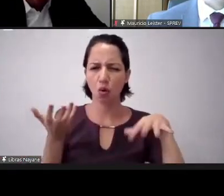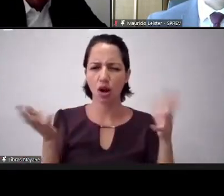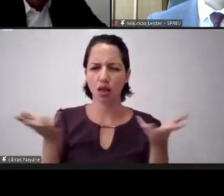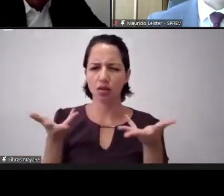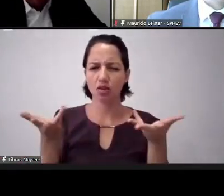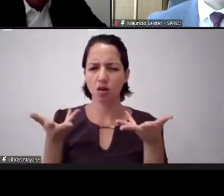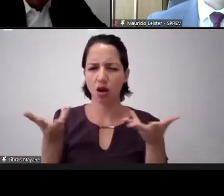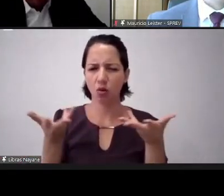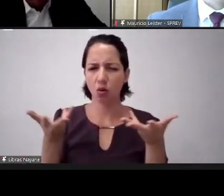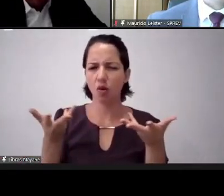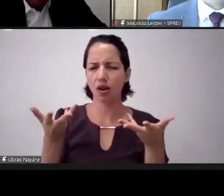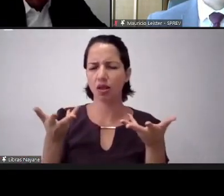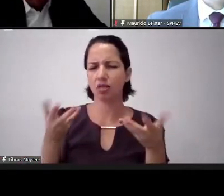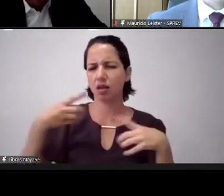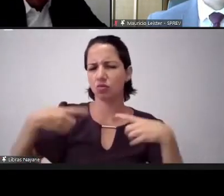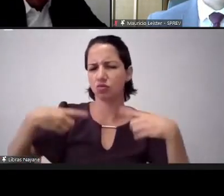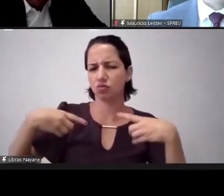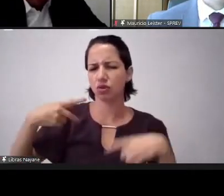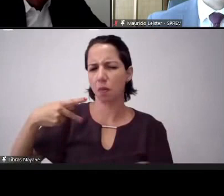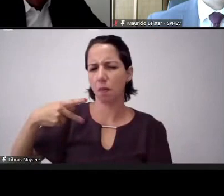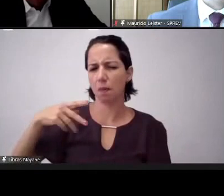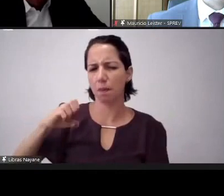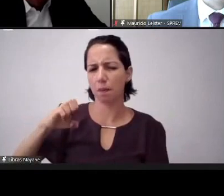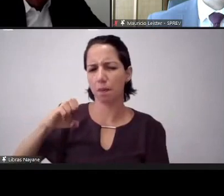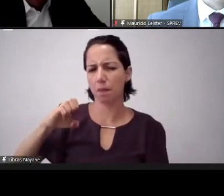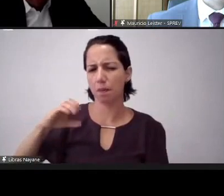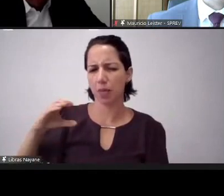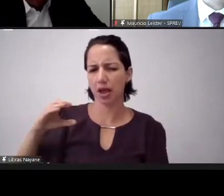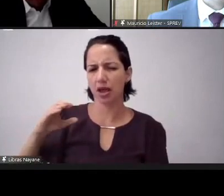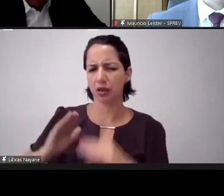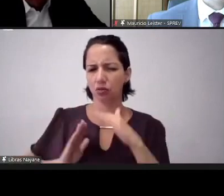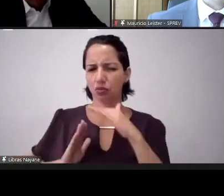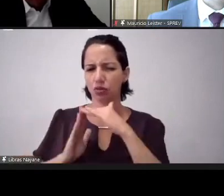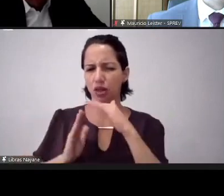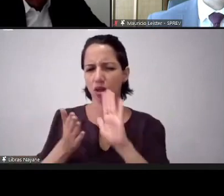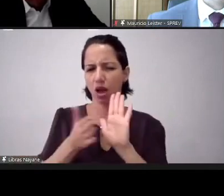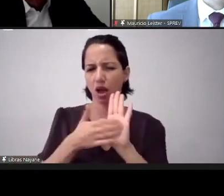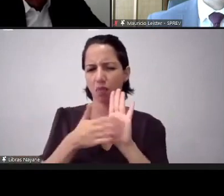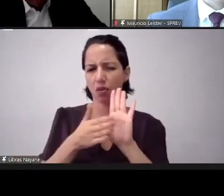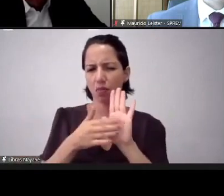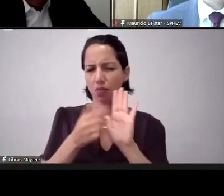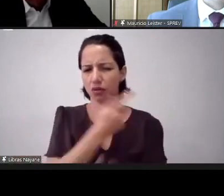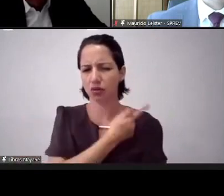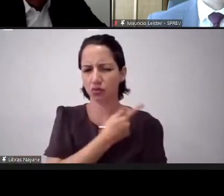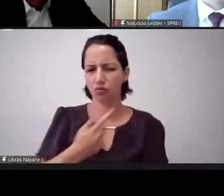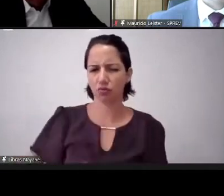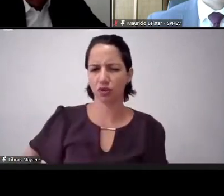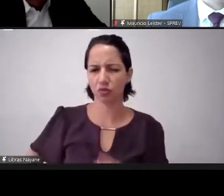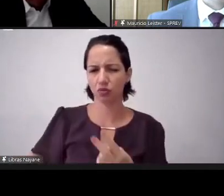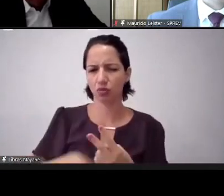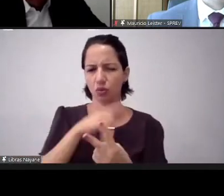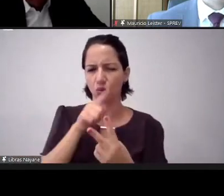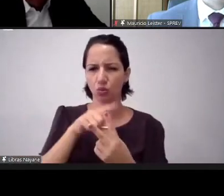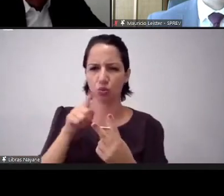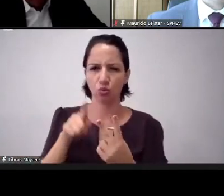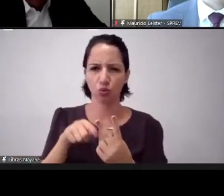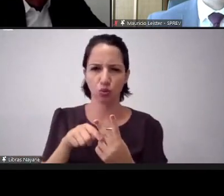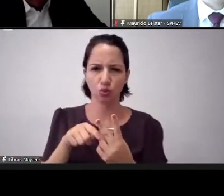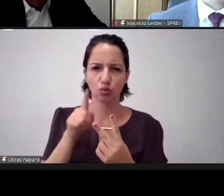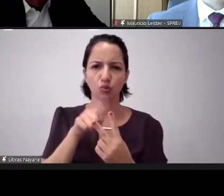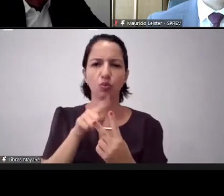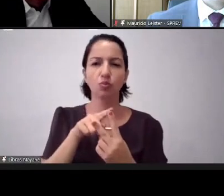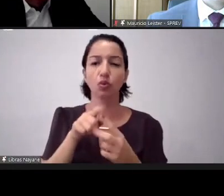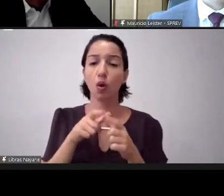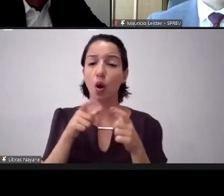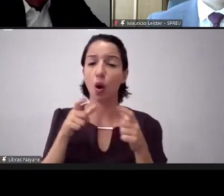Well, there is this PEC for the caps. The propositions by the government, including